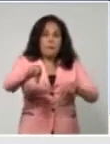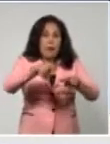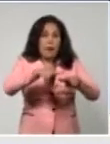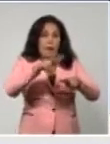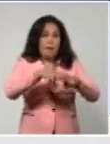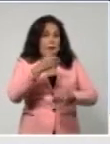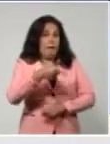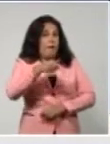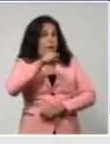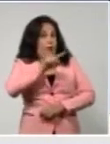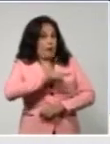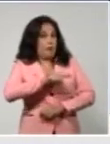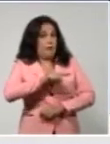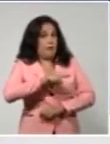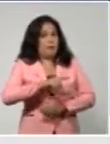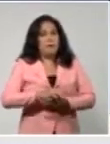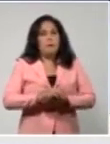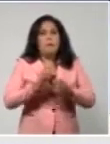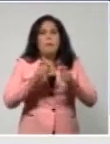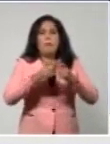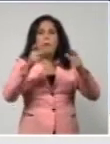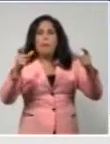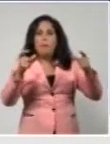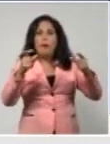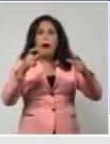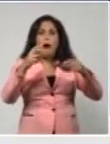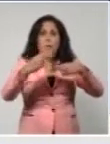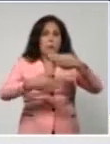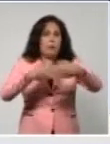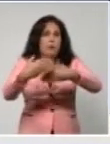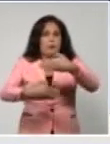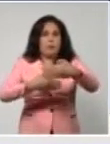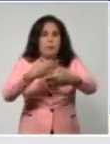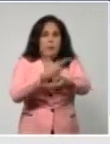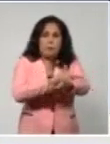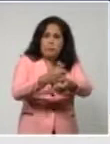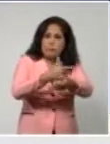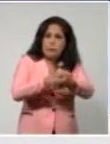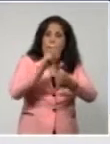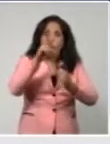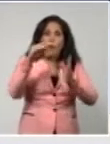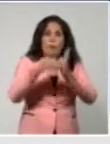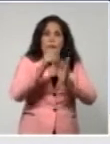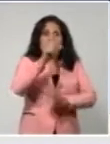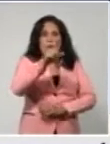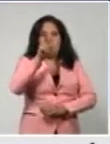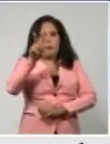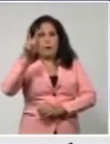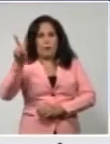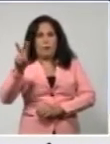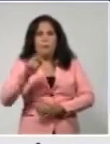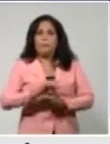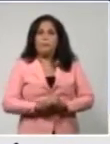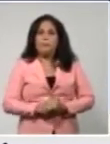Cuba. The highest number of samples were processed in Havana yesterday, with